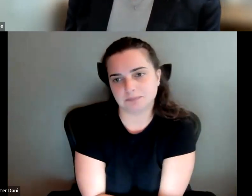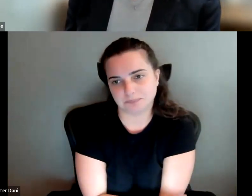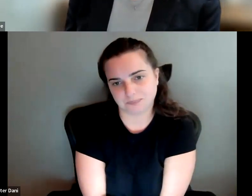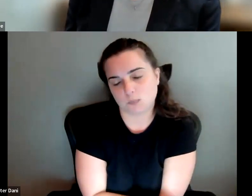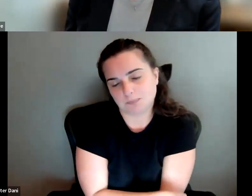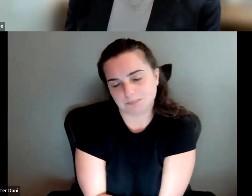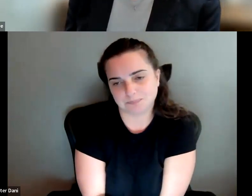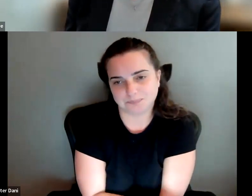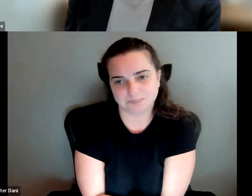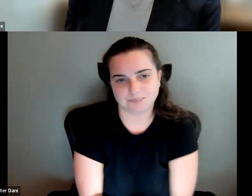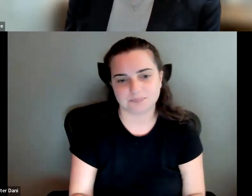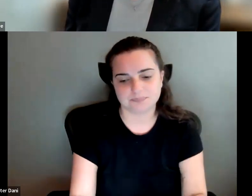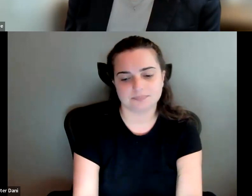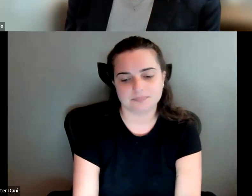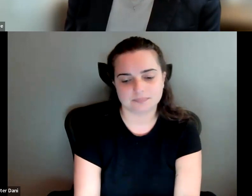So